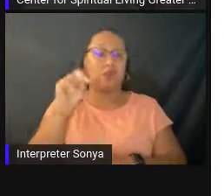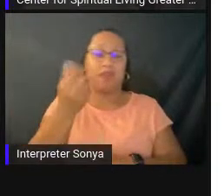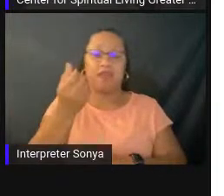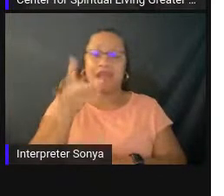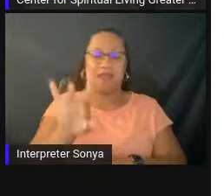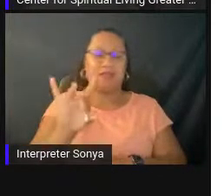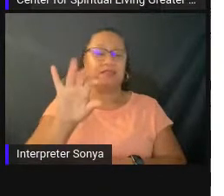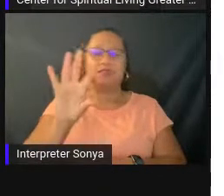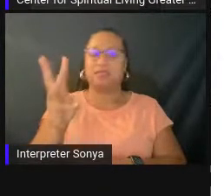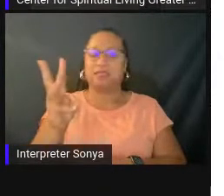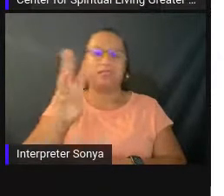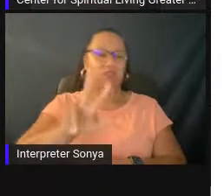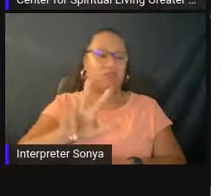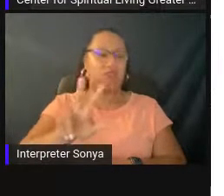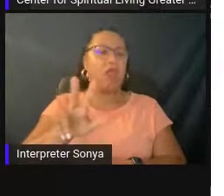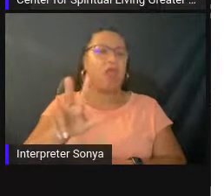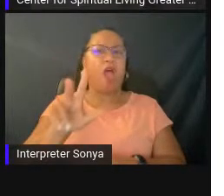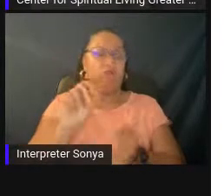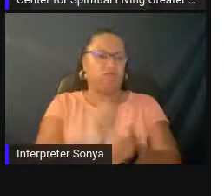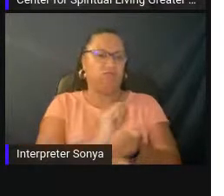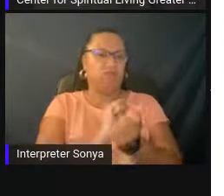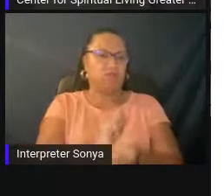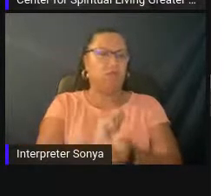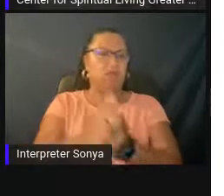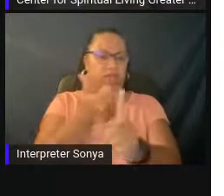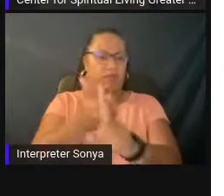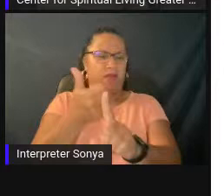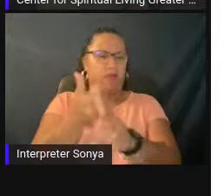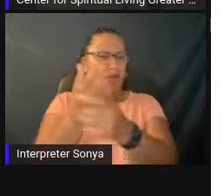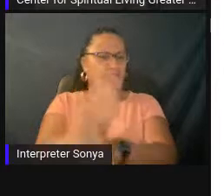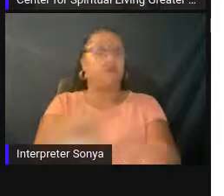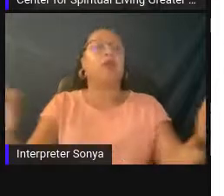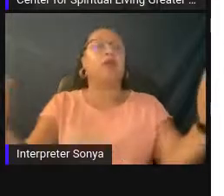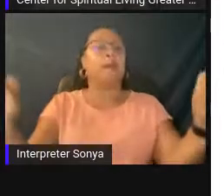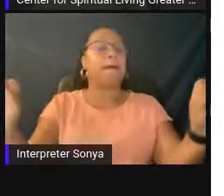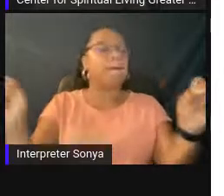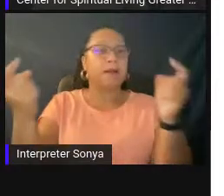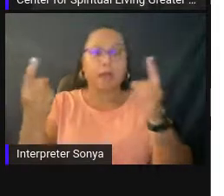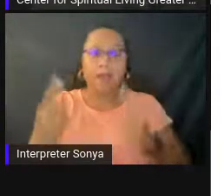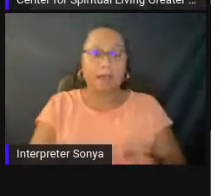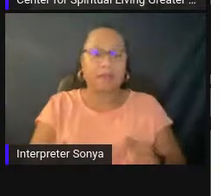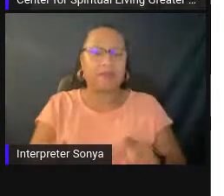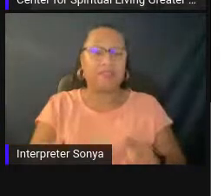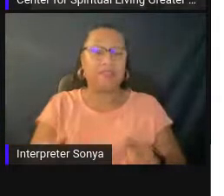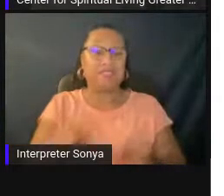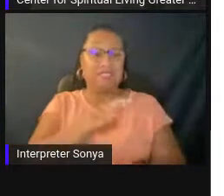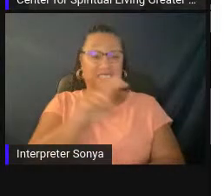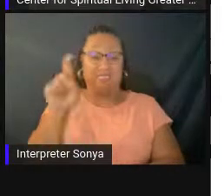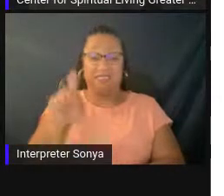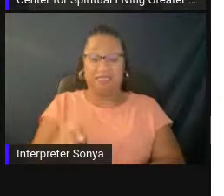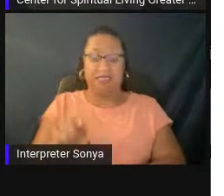people in Galveston, Texas would not learn of their freedom until 2 years later.